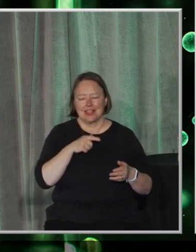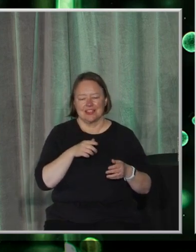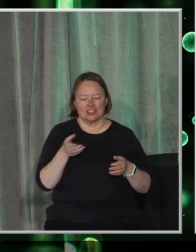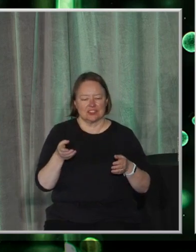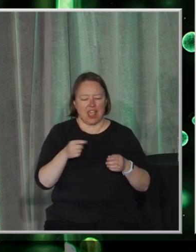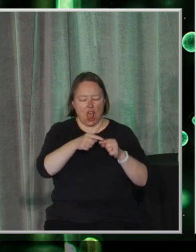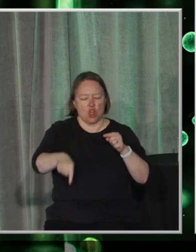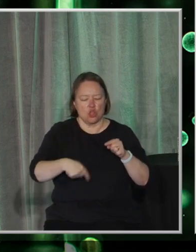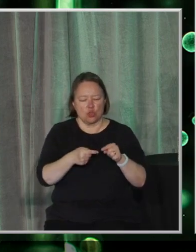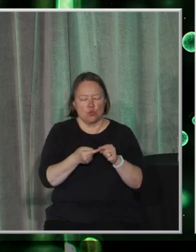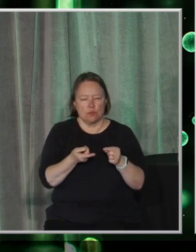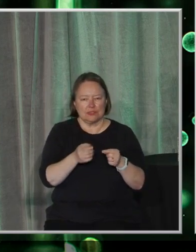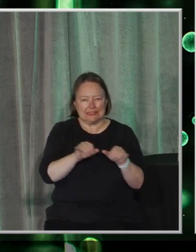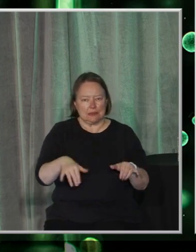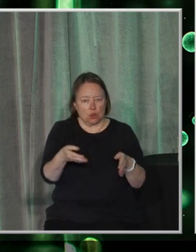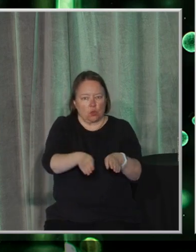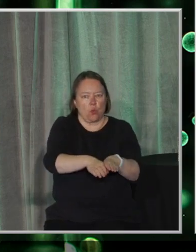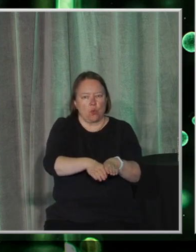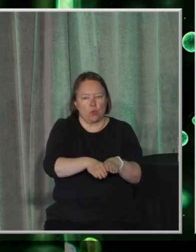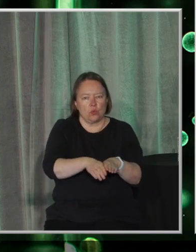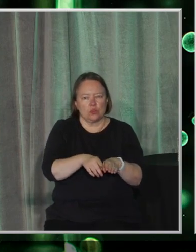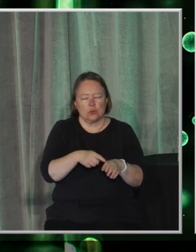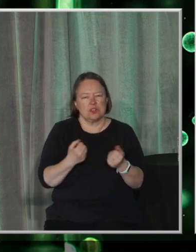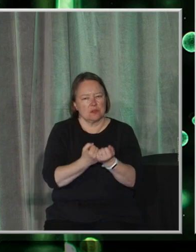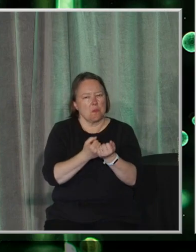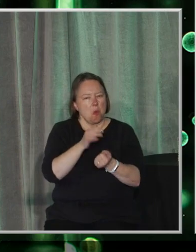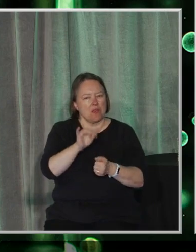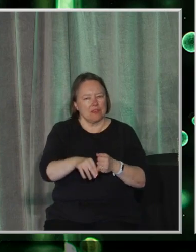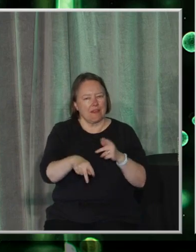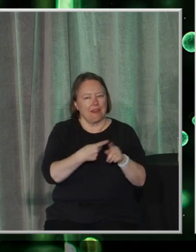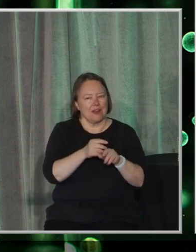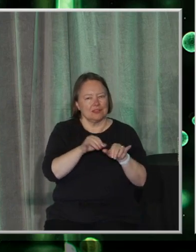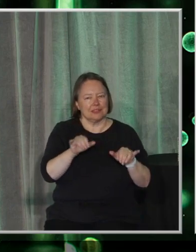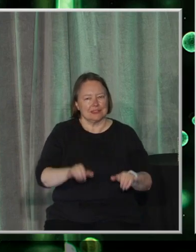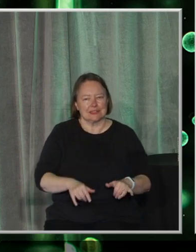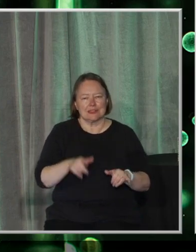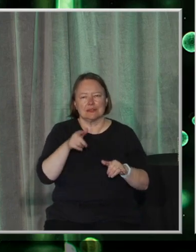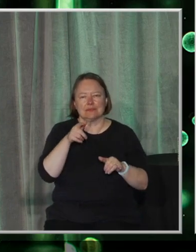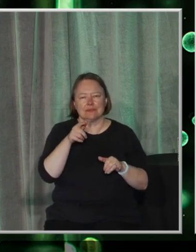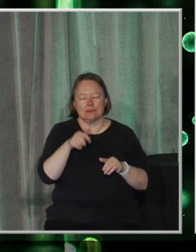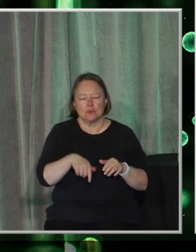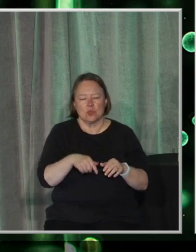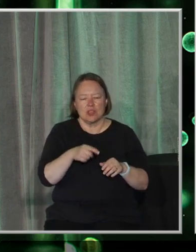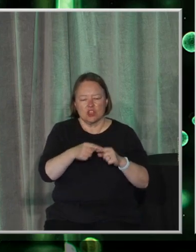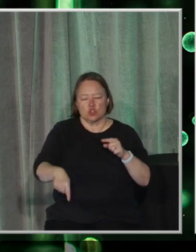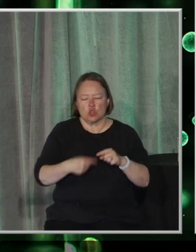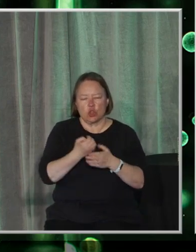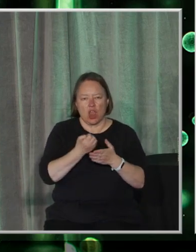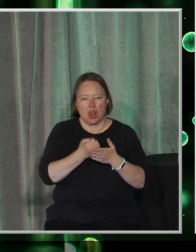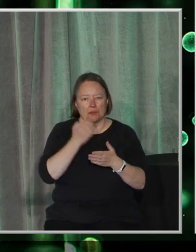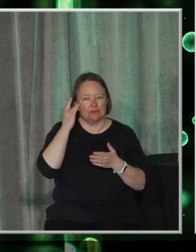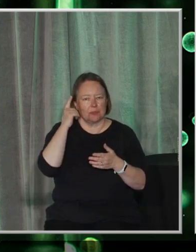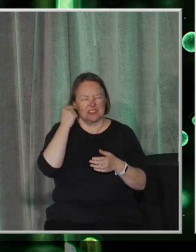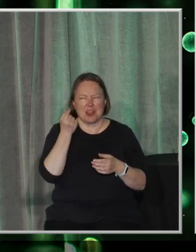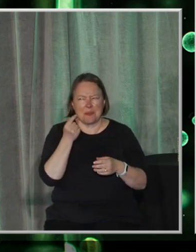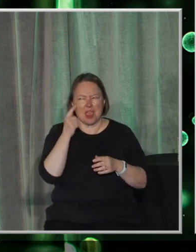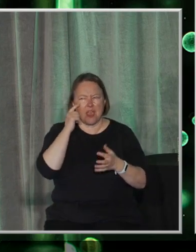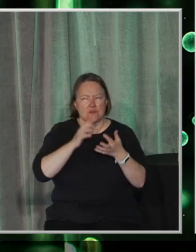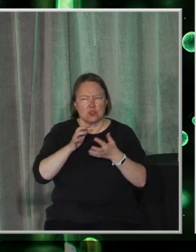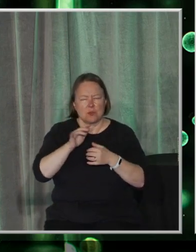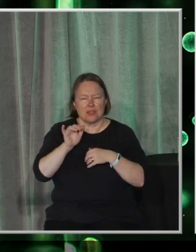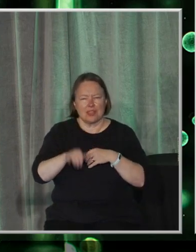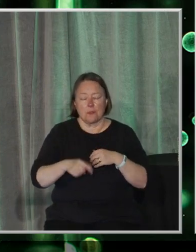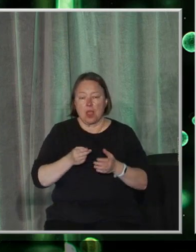system. And whilst I don't always support closed-loop systems in the context of the circular economy, because there is a little bit of confusion over that, which